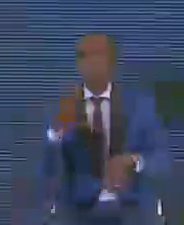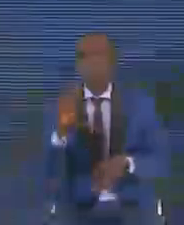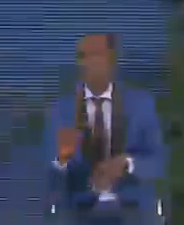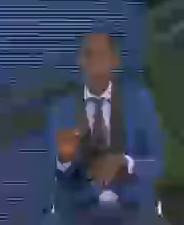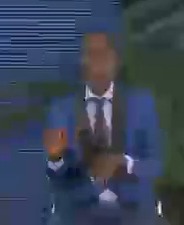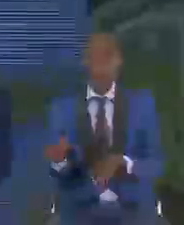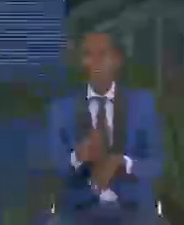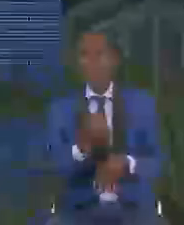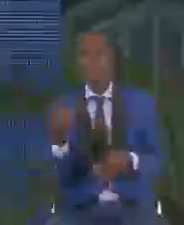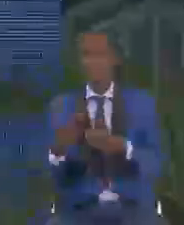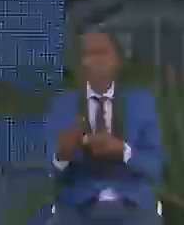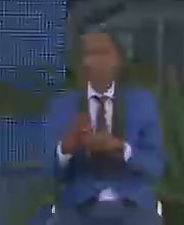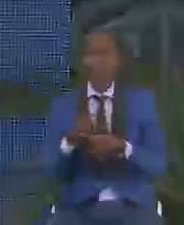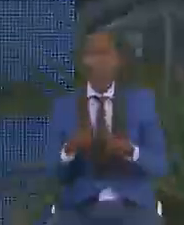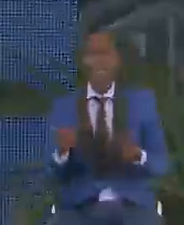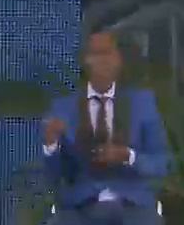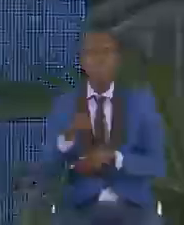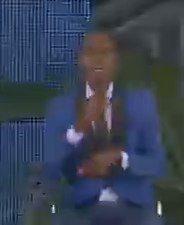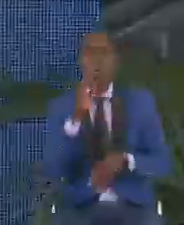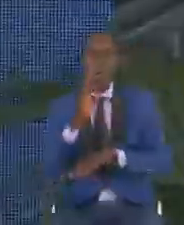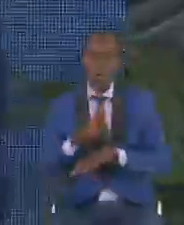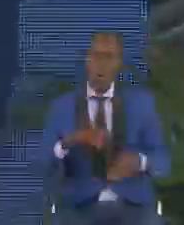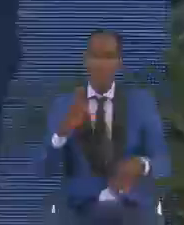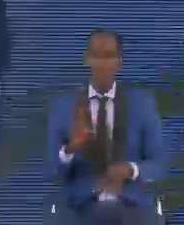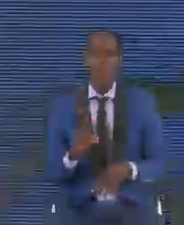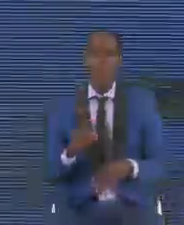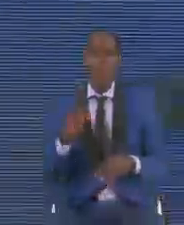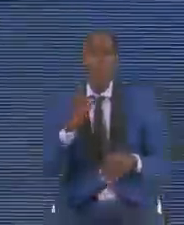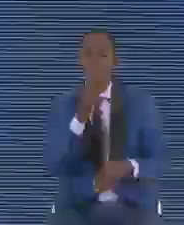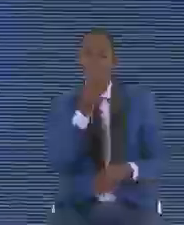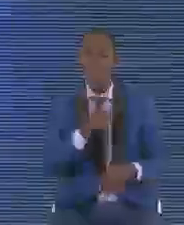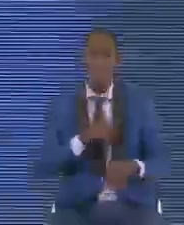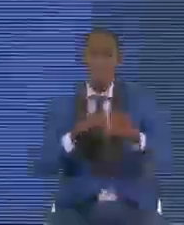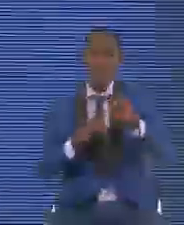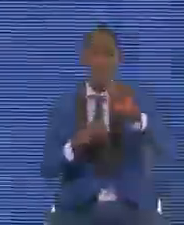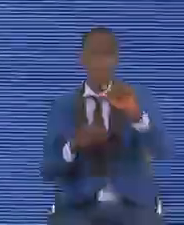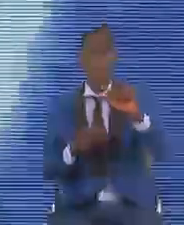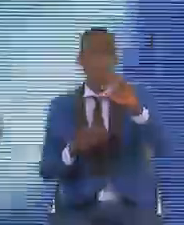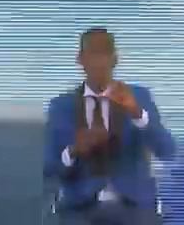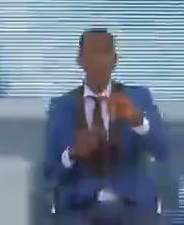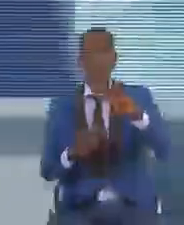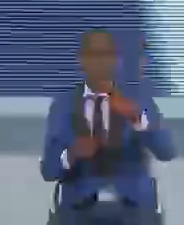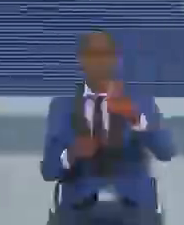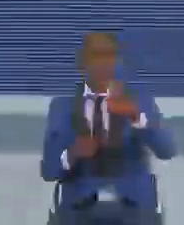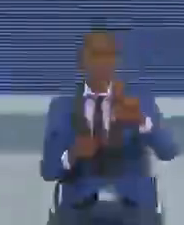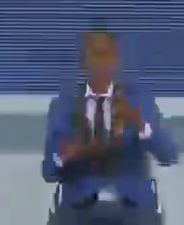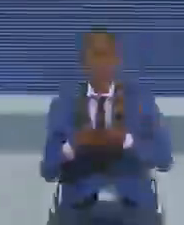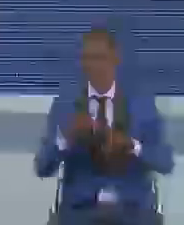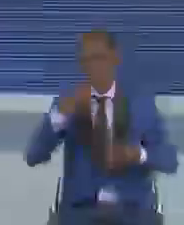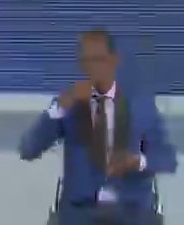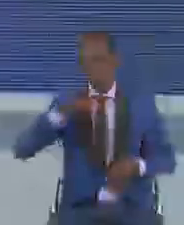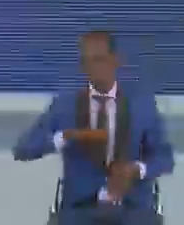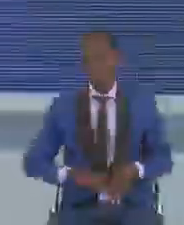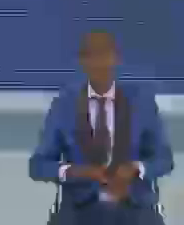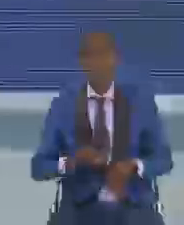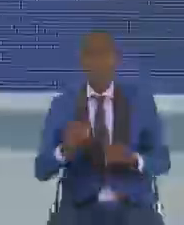role. They were appointed. Samuel, as a little boy, as a little child, with Eli